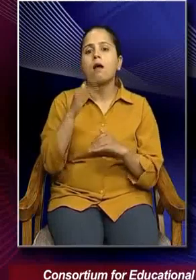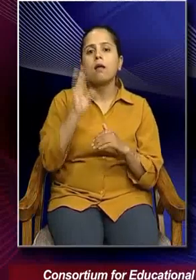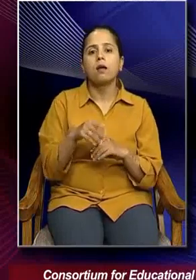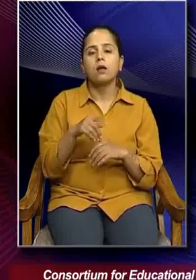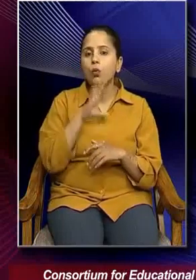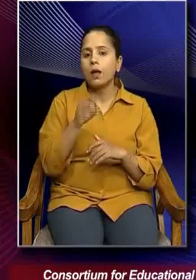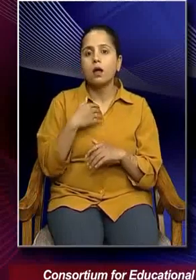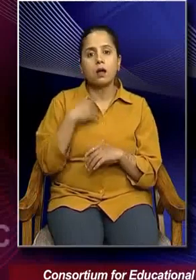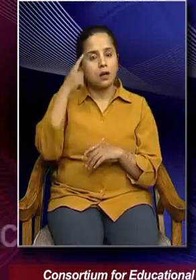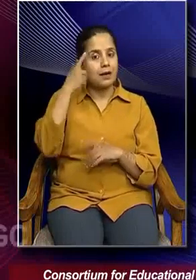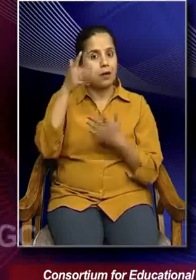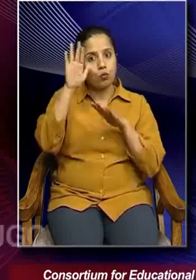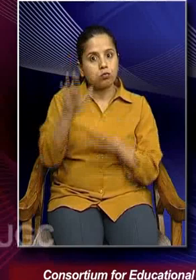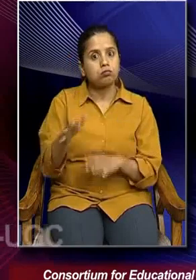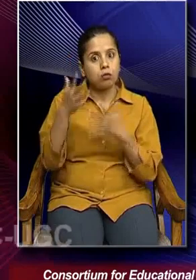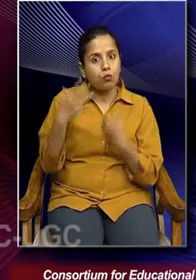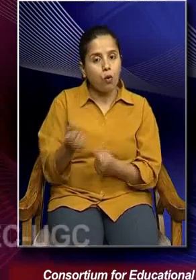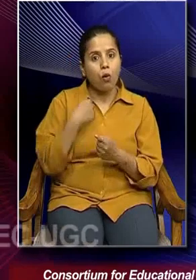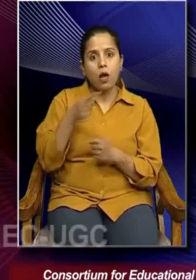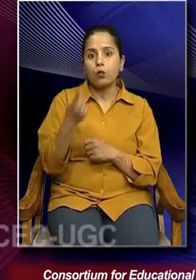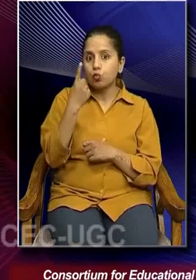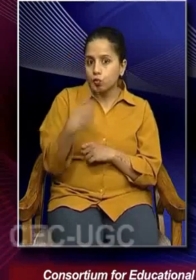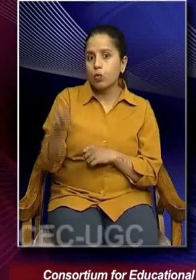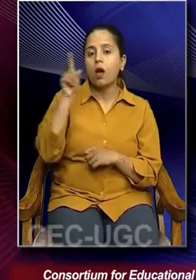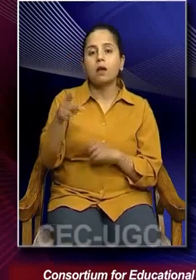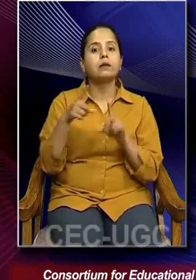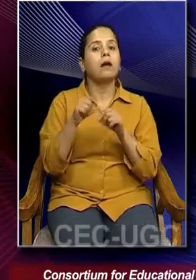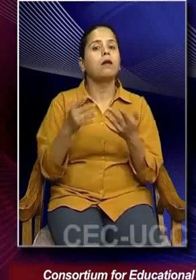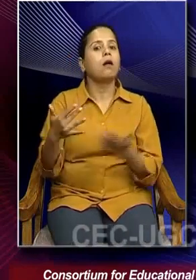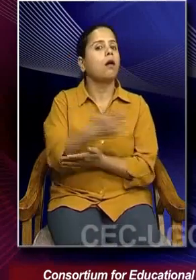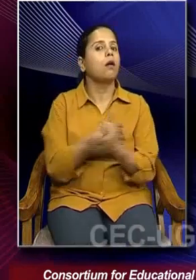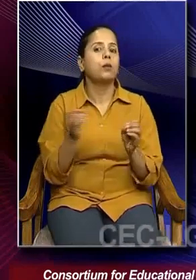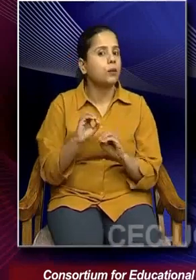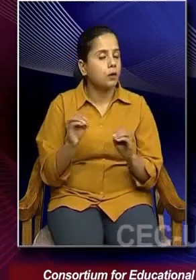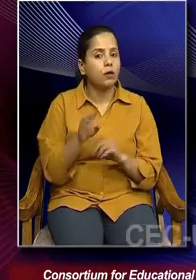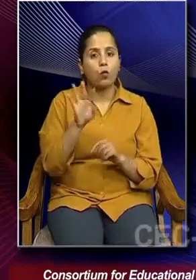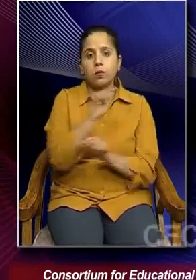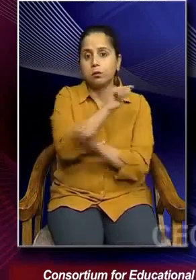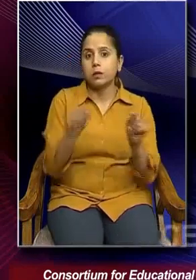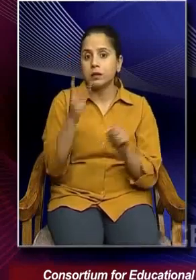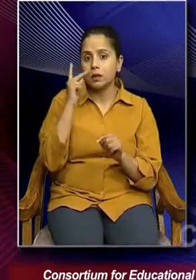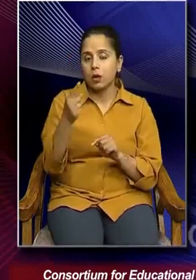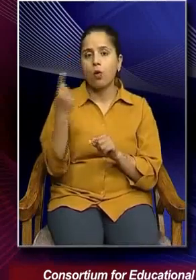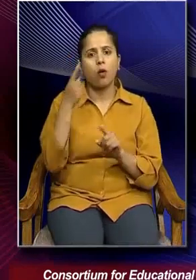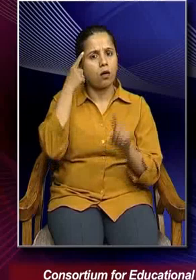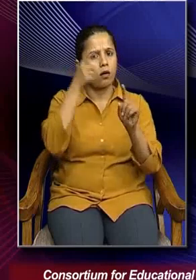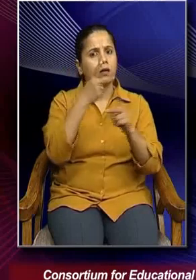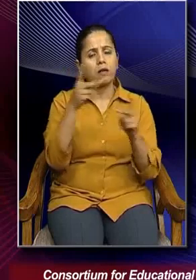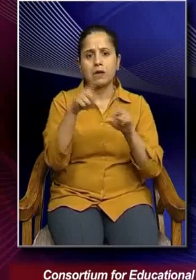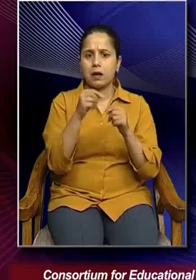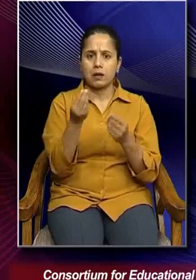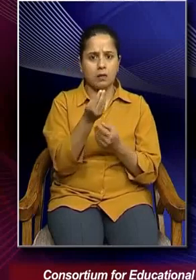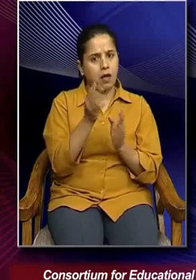reliable statistics and data. And so if for 40% of different goals only we have some kind of data,